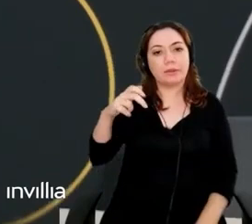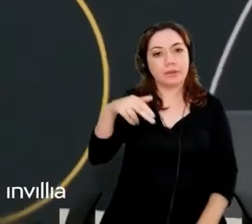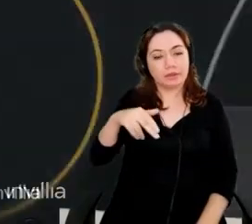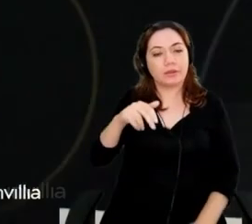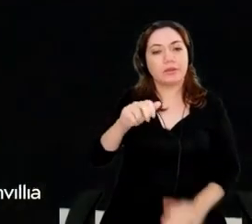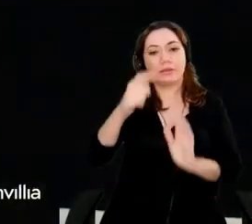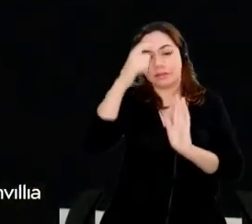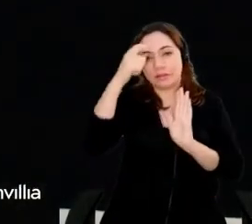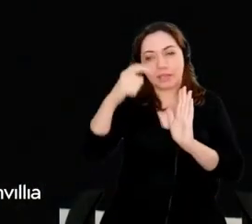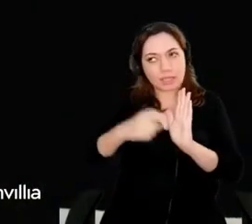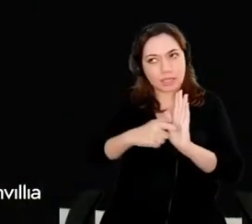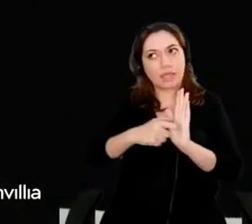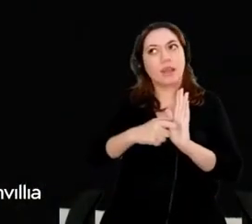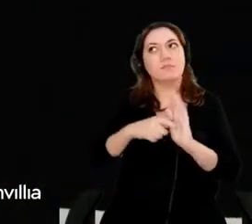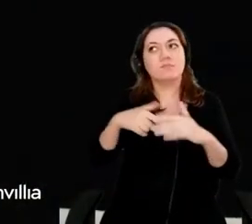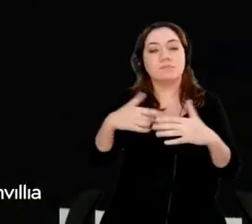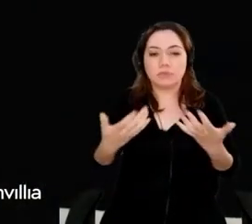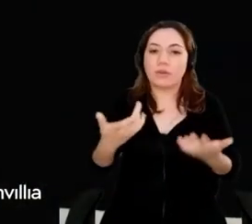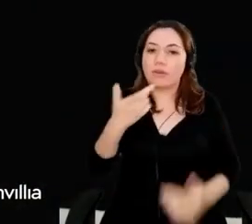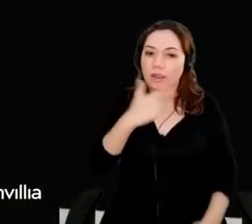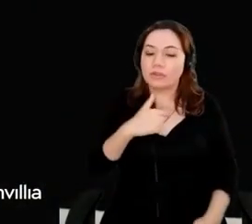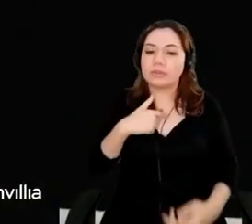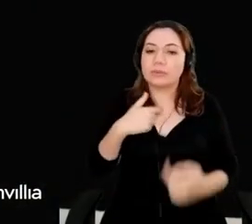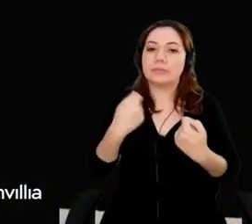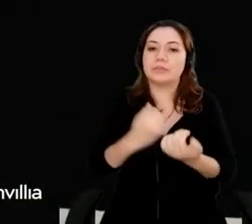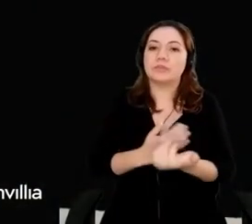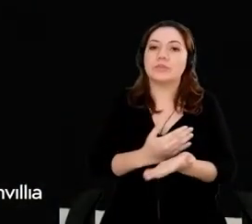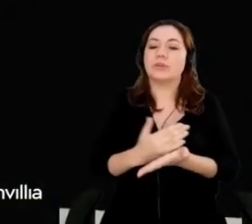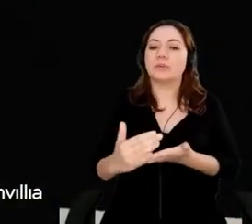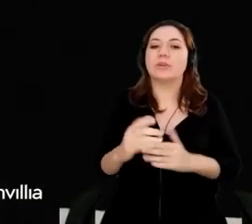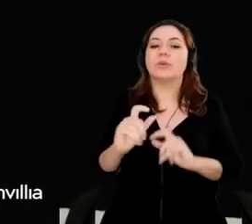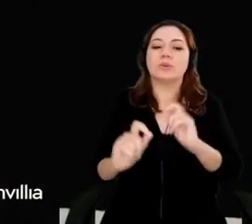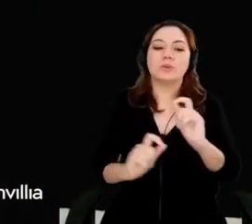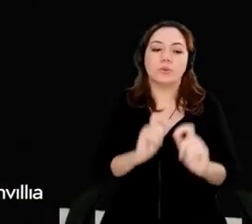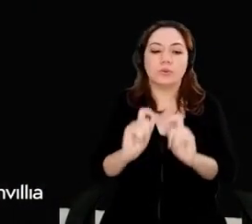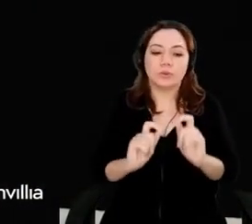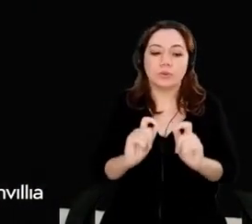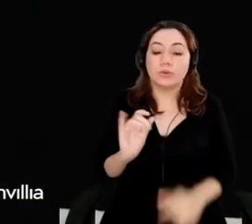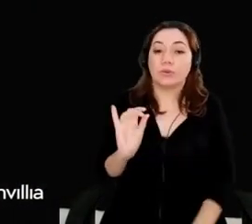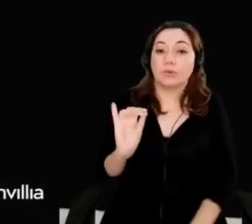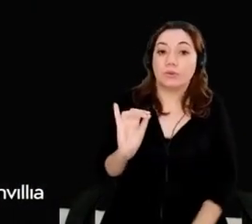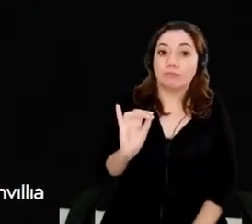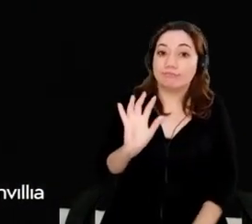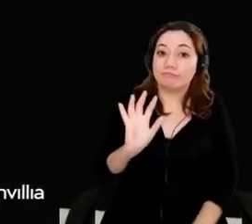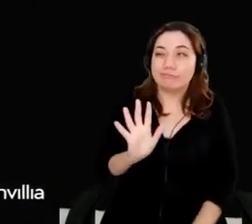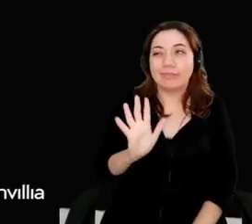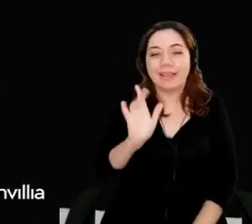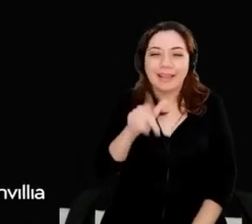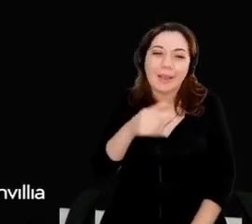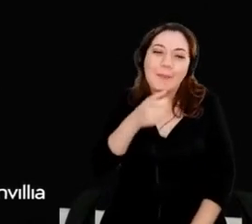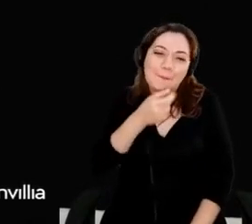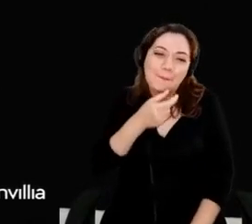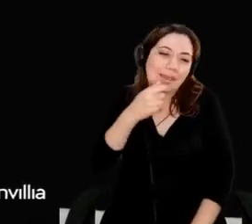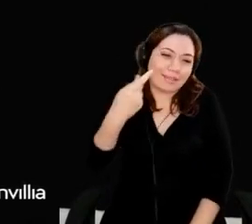by saying, hey, but that's an inside joke. Maybe you'll get it